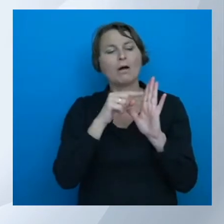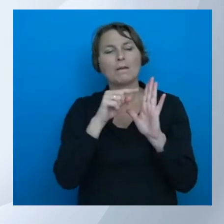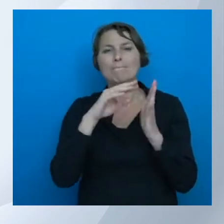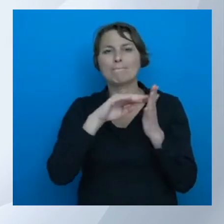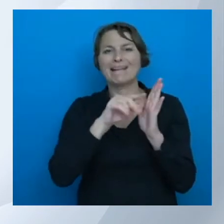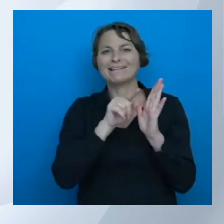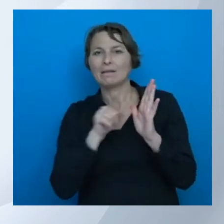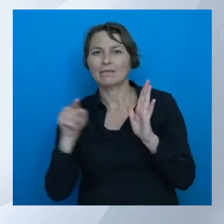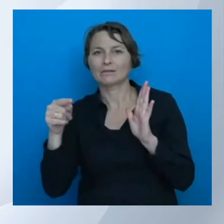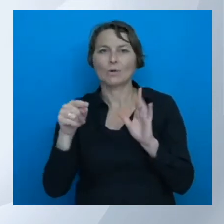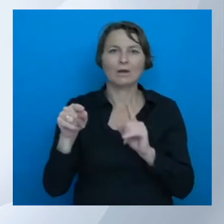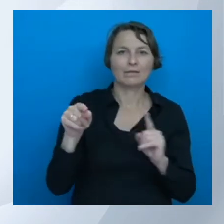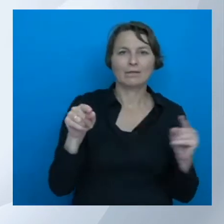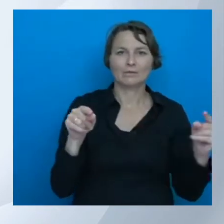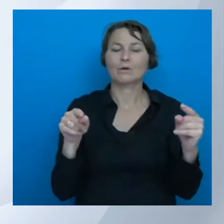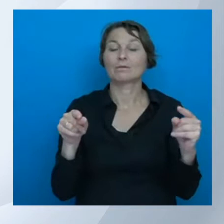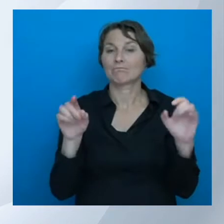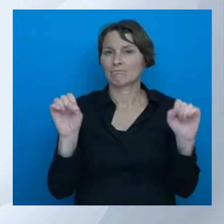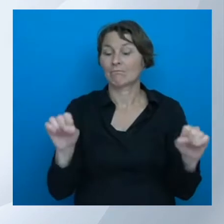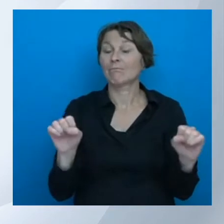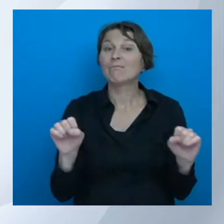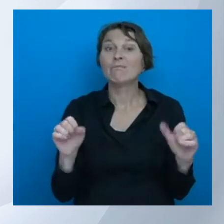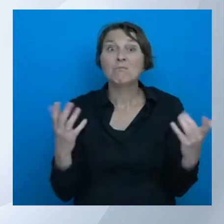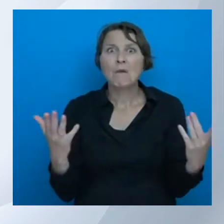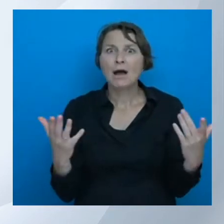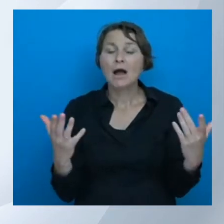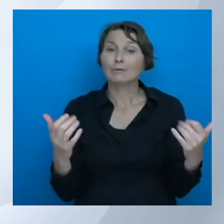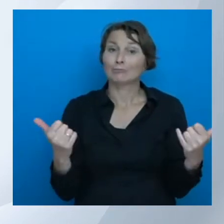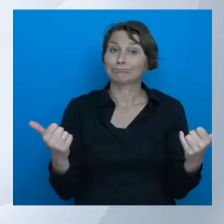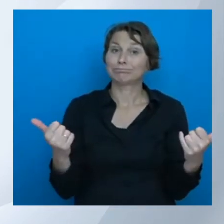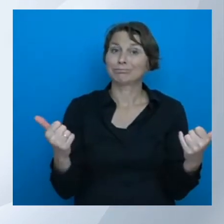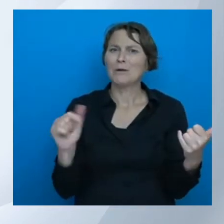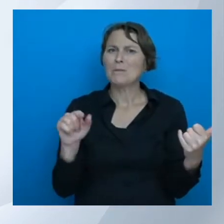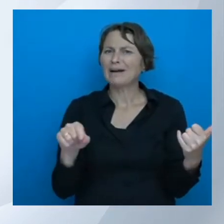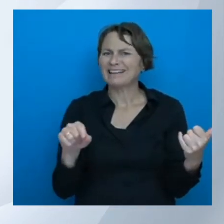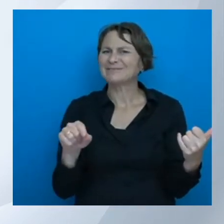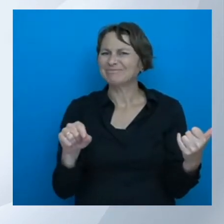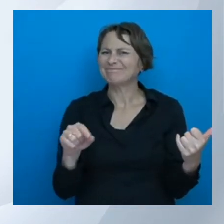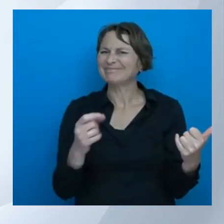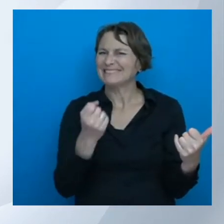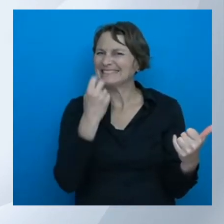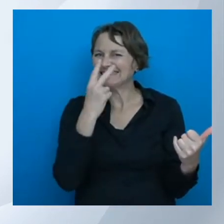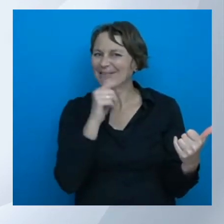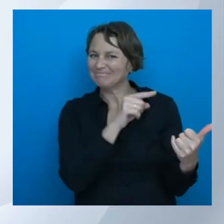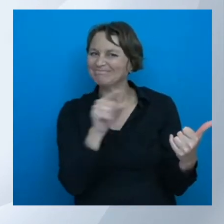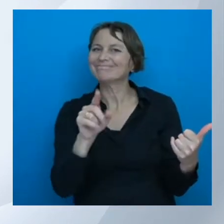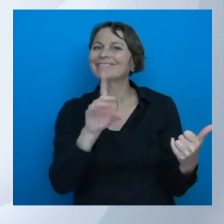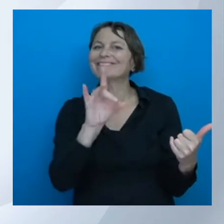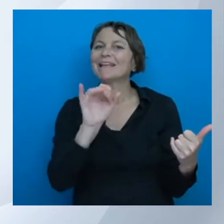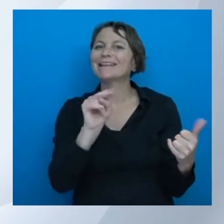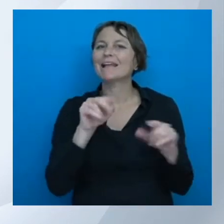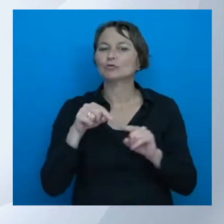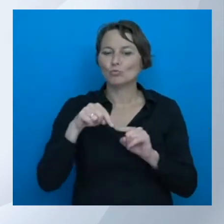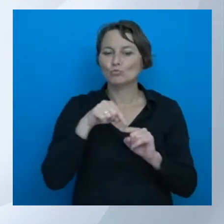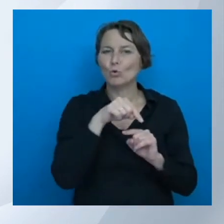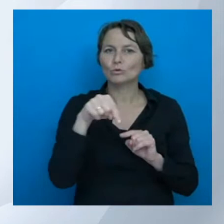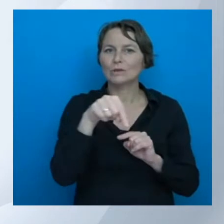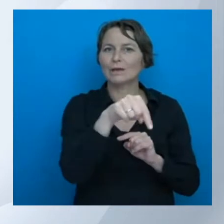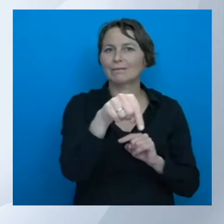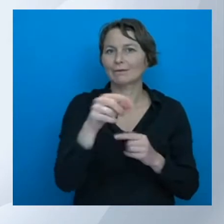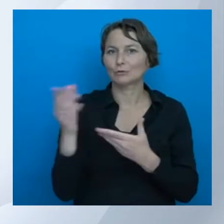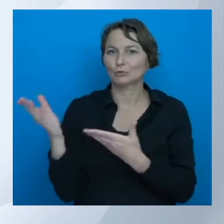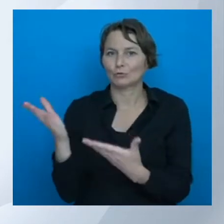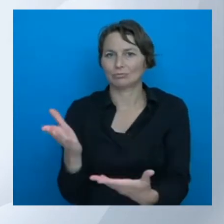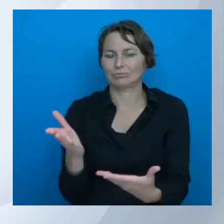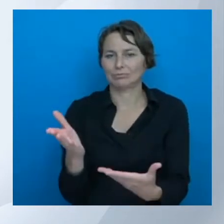but as we said, DNS fails. This is a DNS level routing service. That means you've still